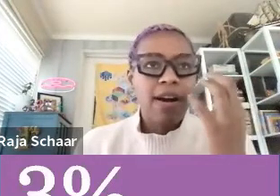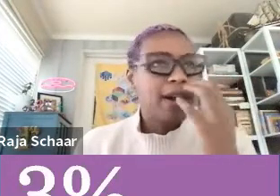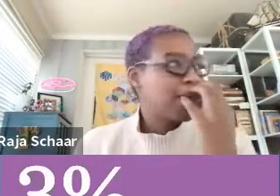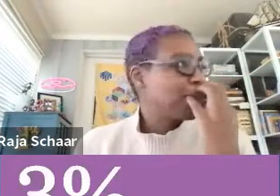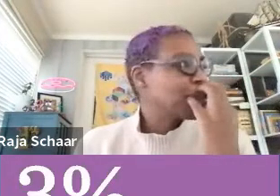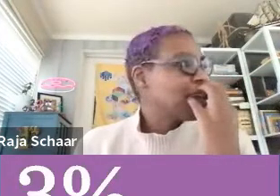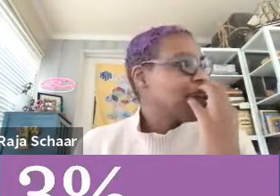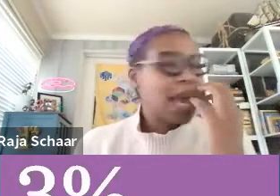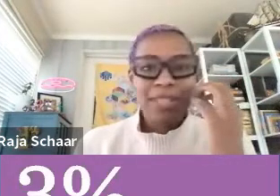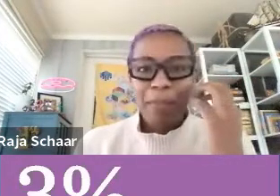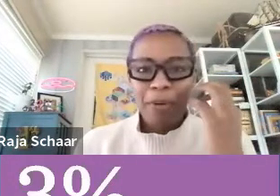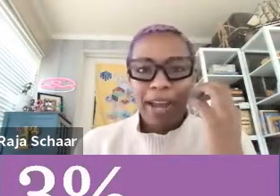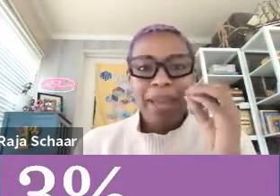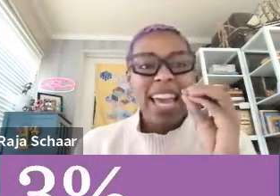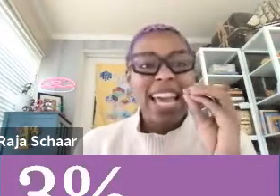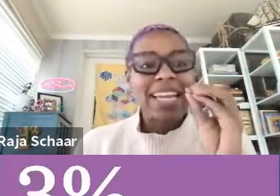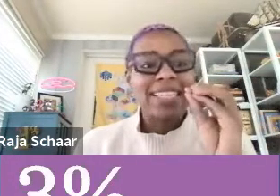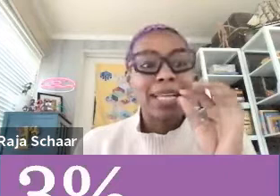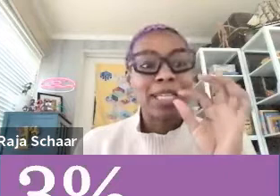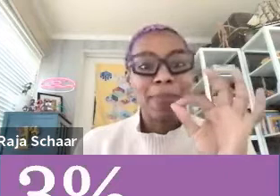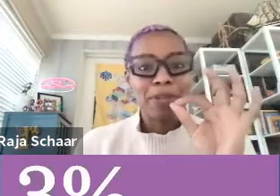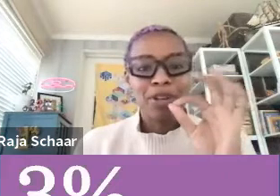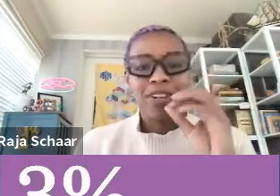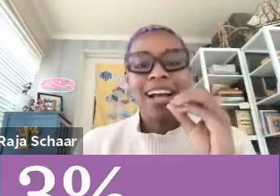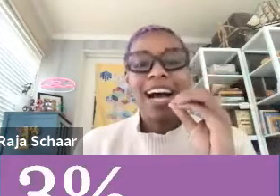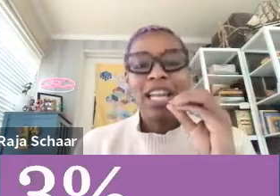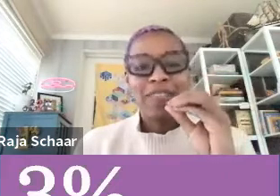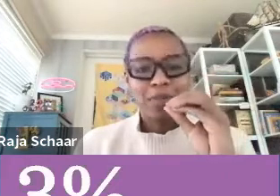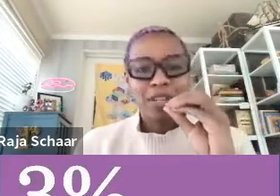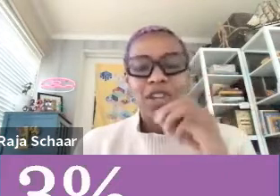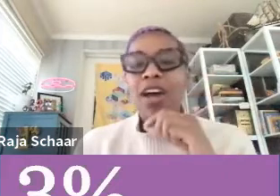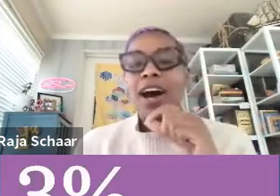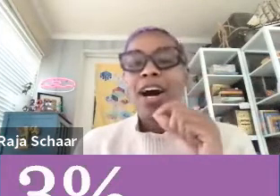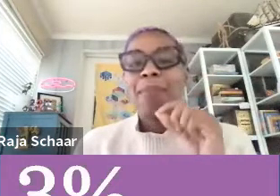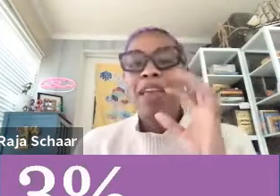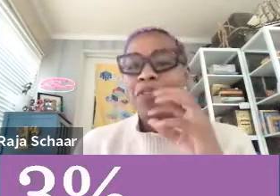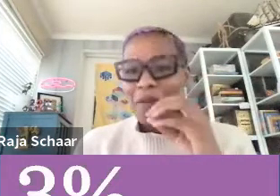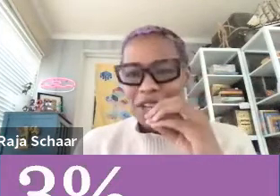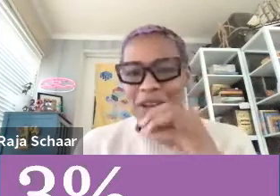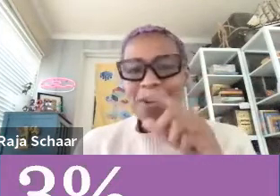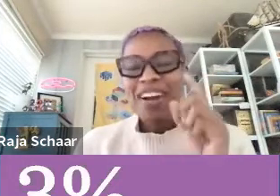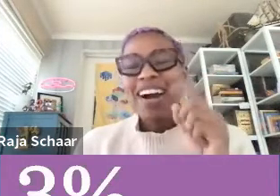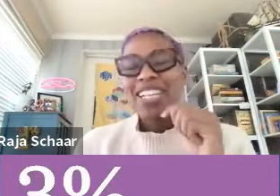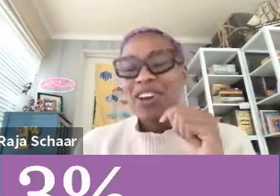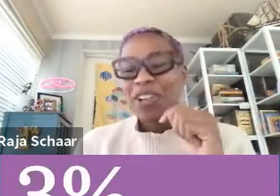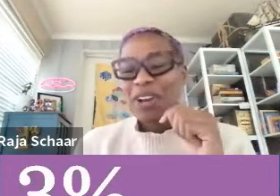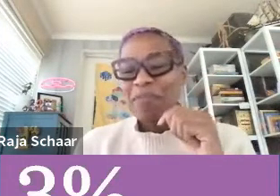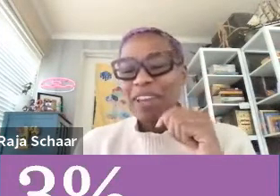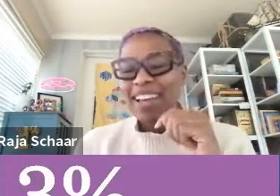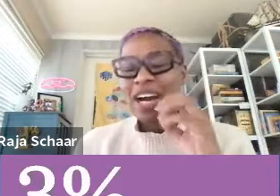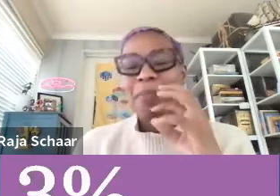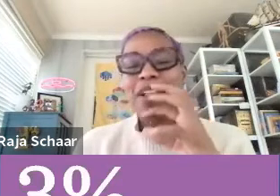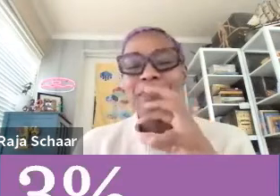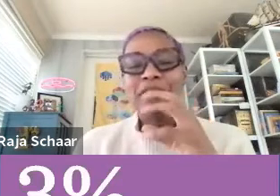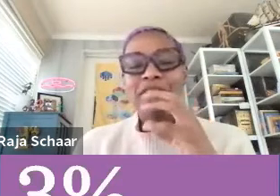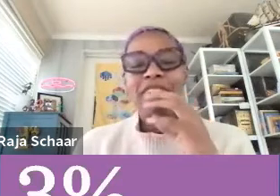it's on Amazon Prime. It is exceptional. I love it so much. If you have HBO, I strongly